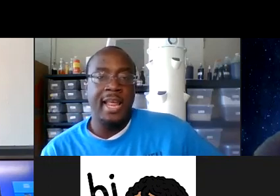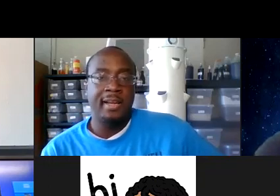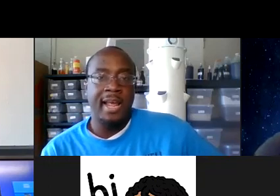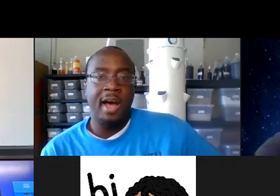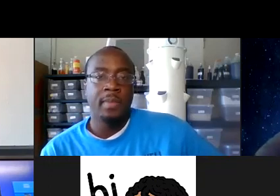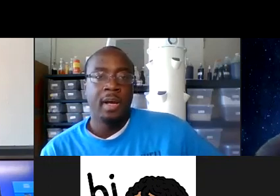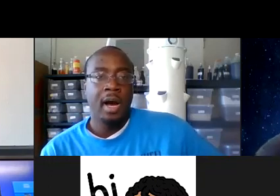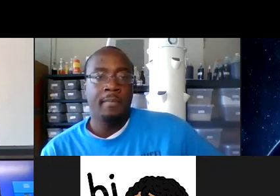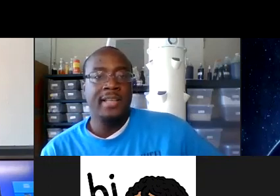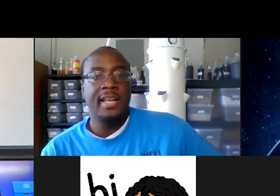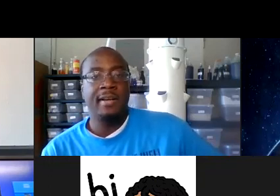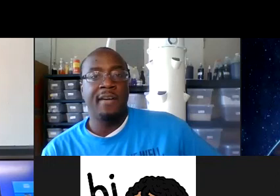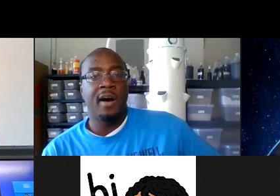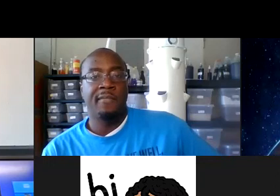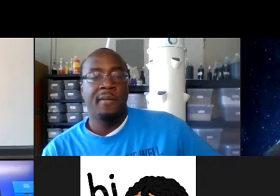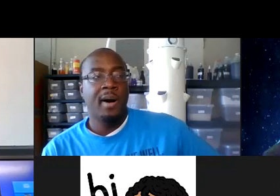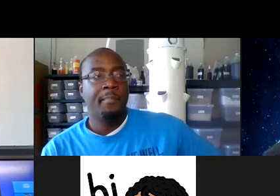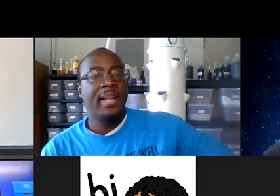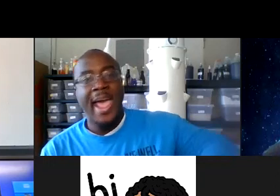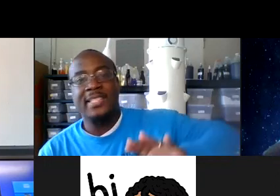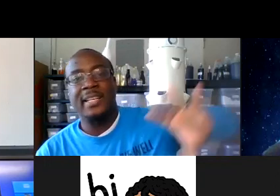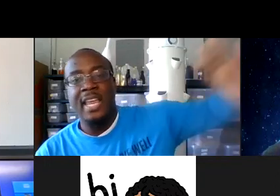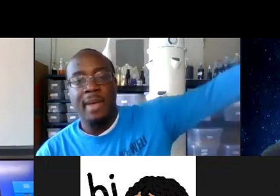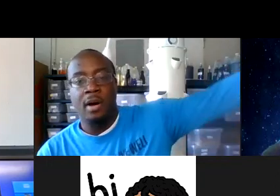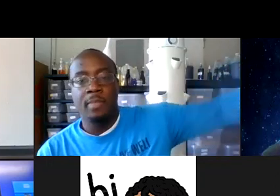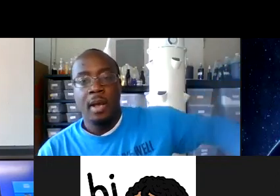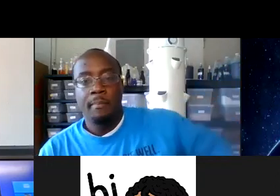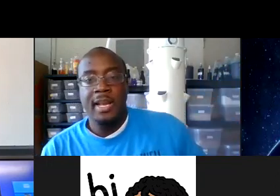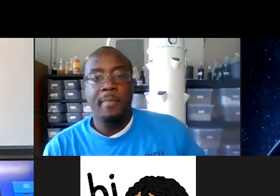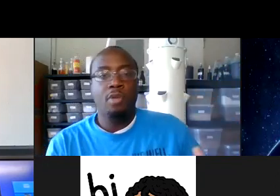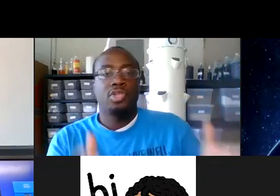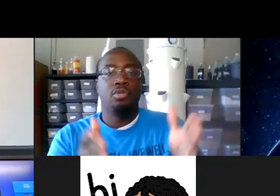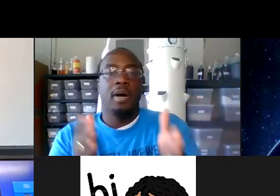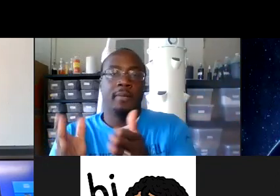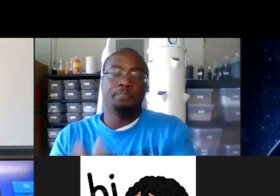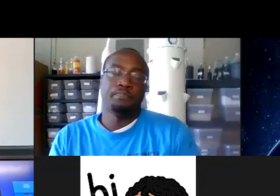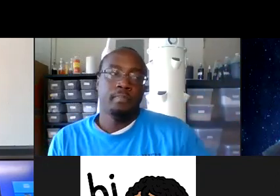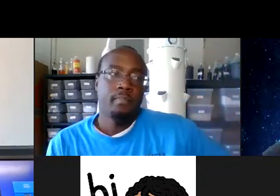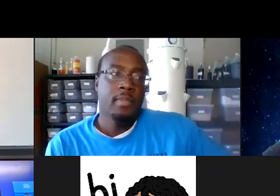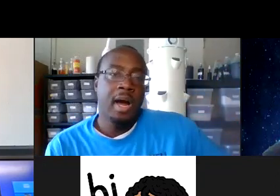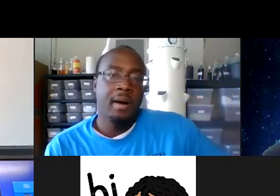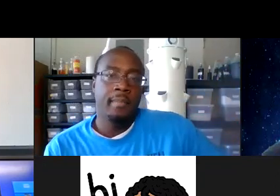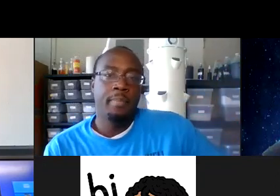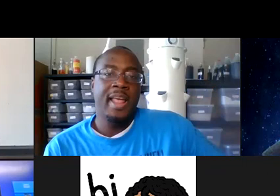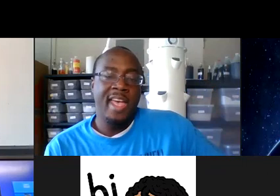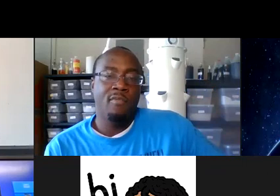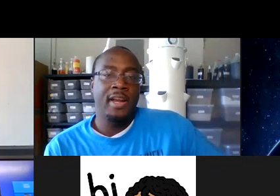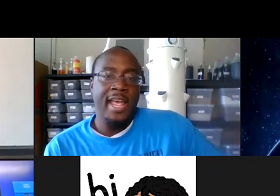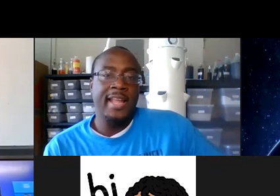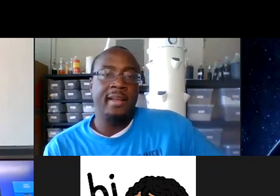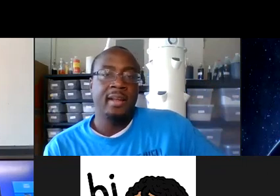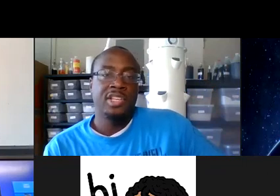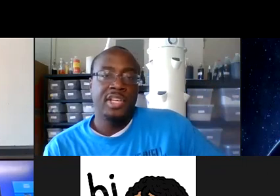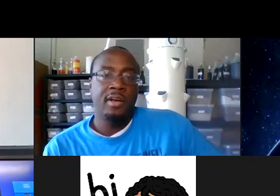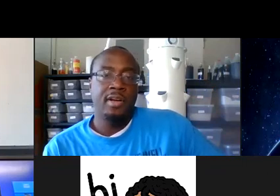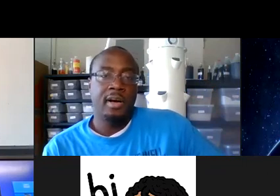I send that out. I send out a blast email, but then I'm also put everyone